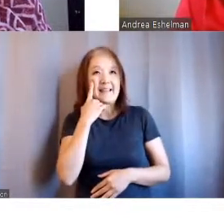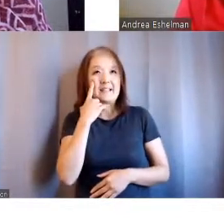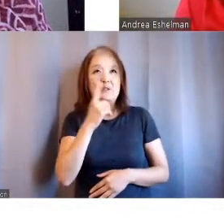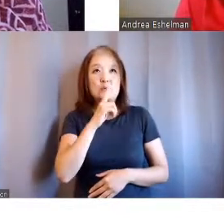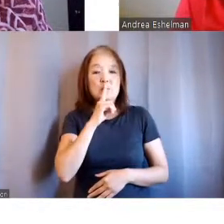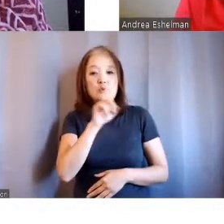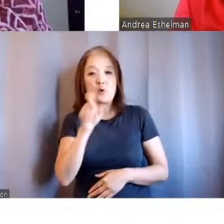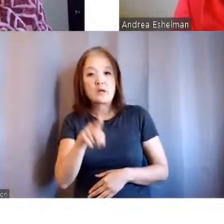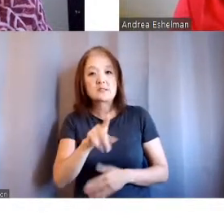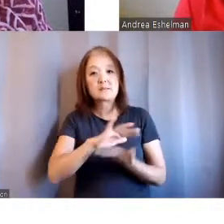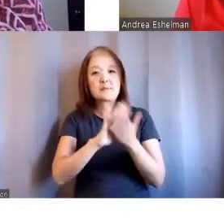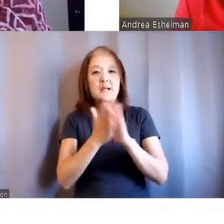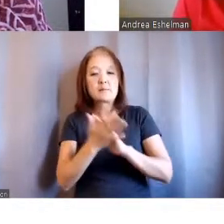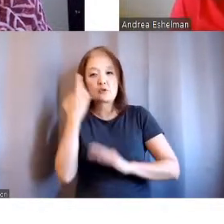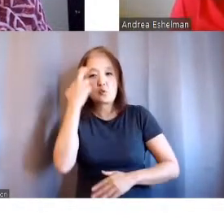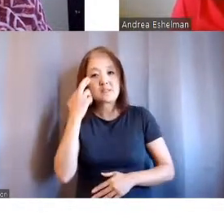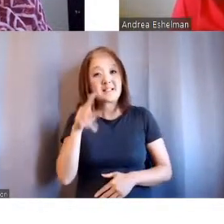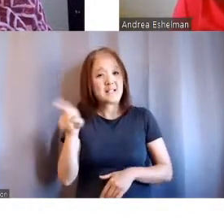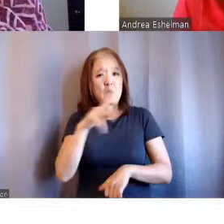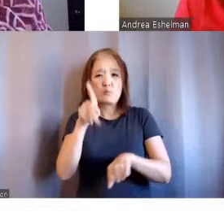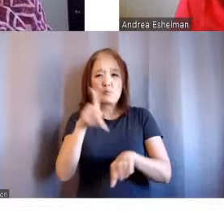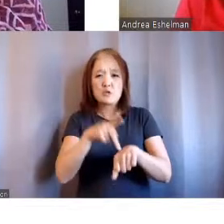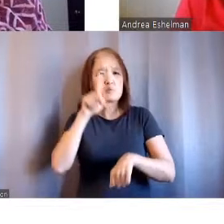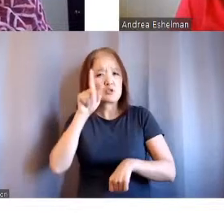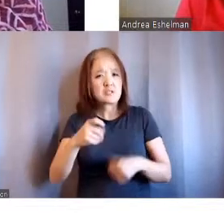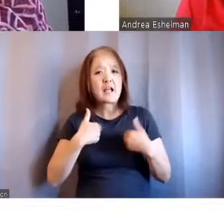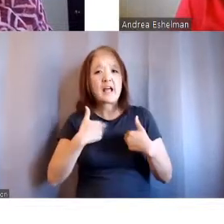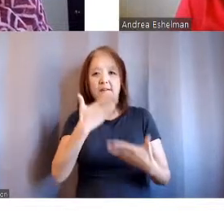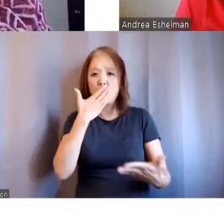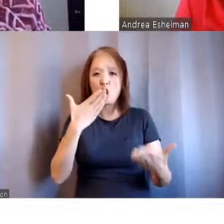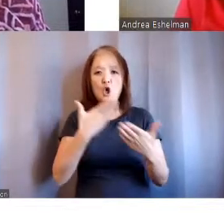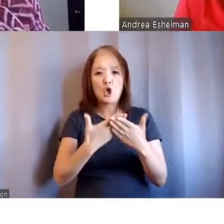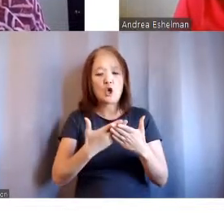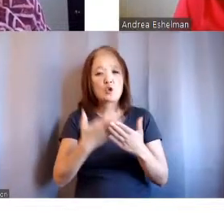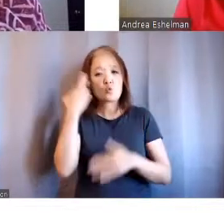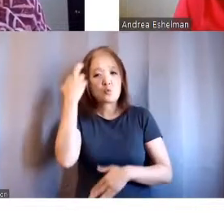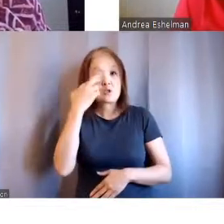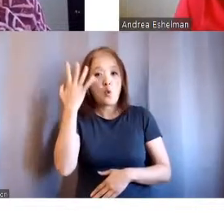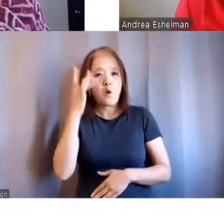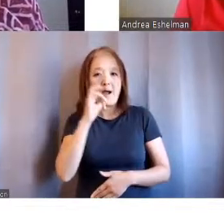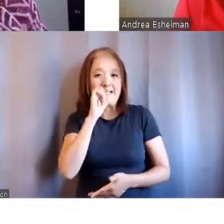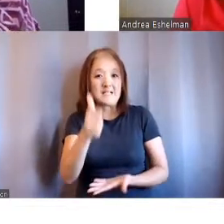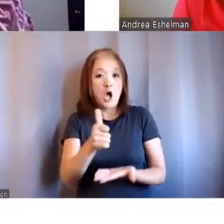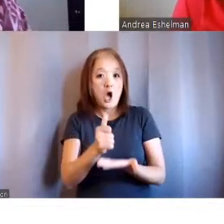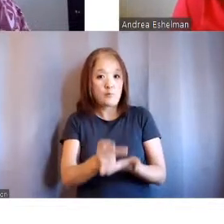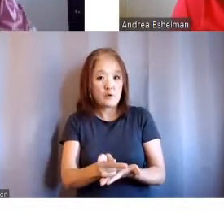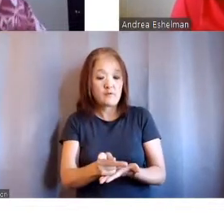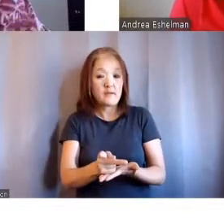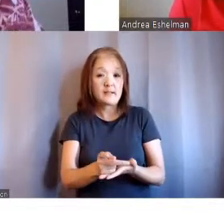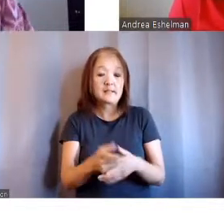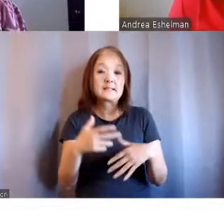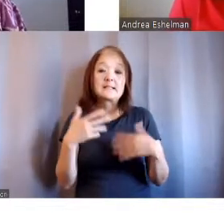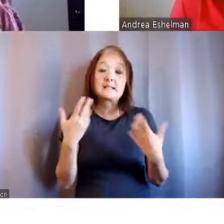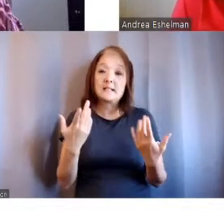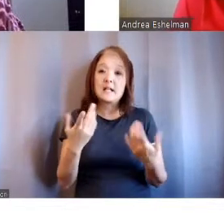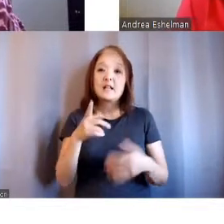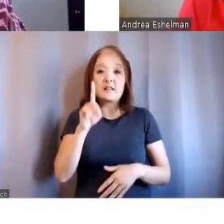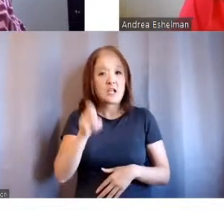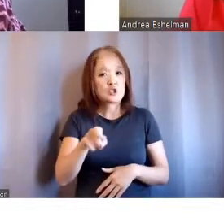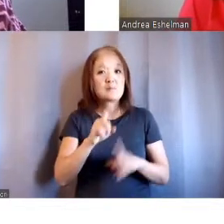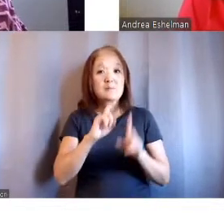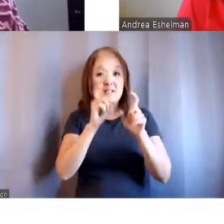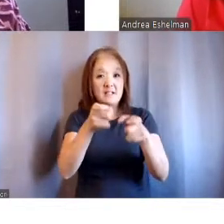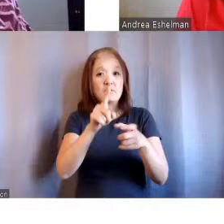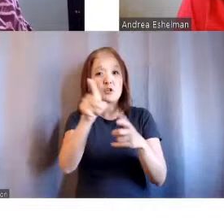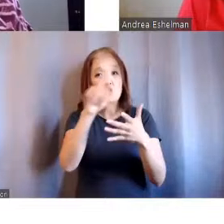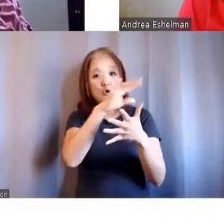the reason? They should be giving you a very good reason around why they're not approving it. And if nothing else, they should be giving you some options that perhaps